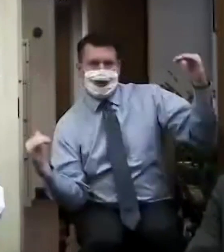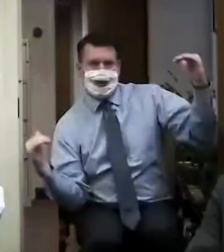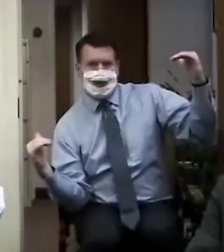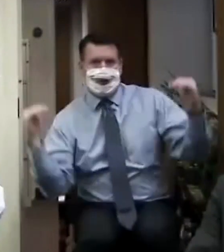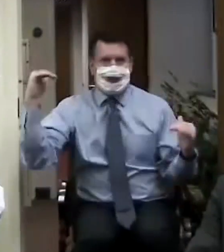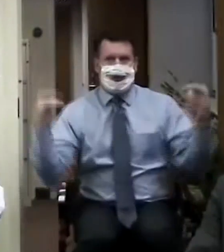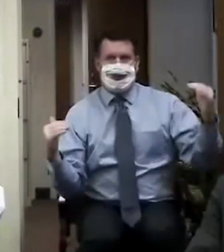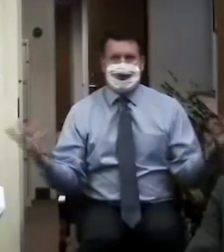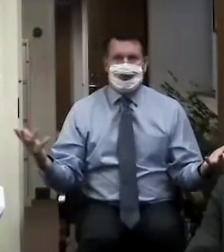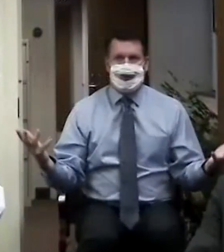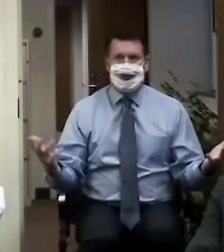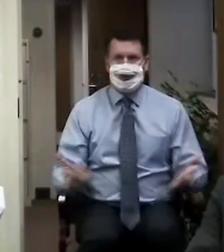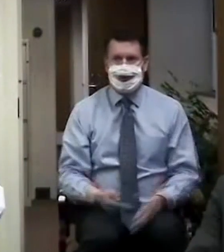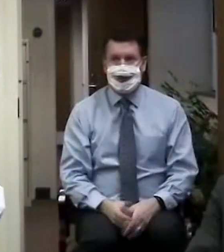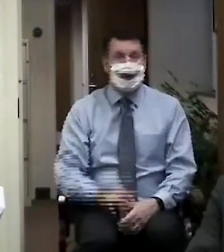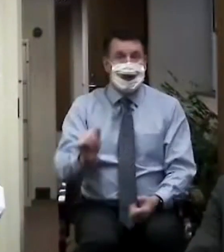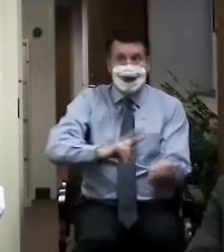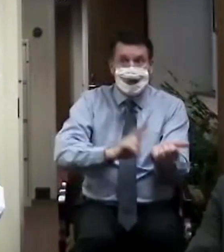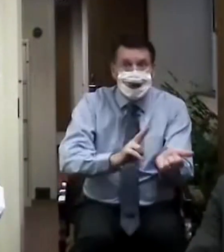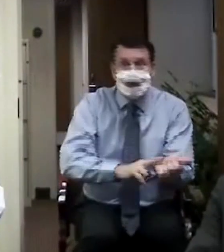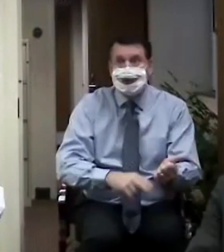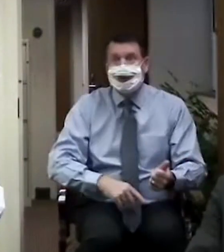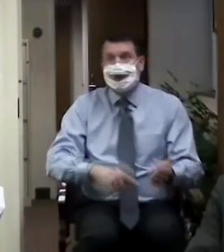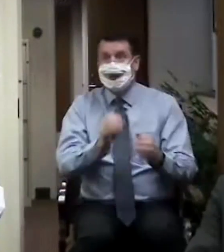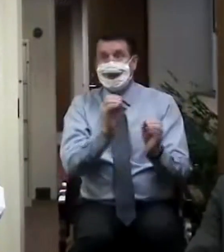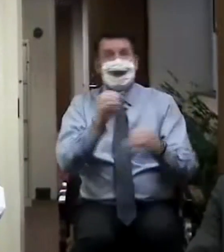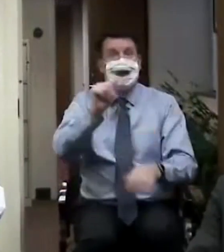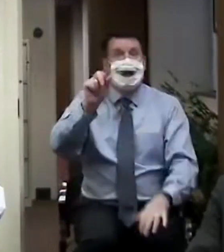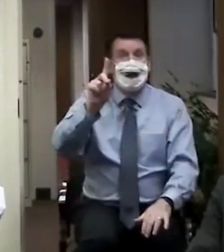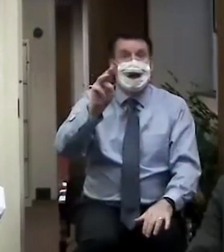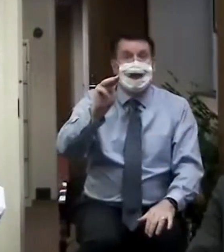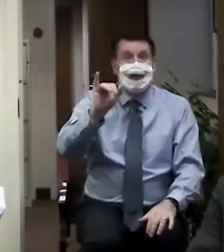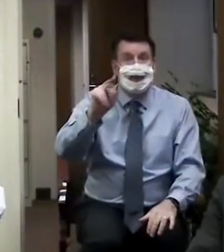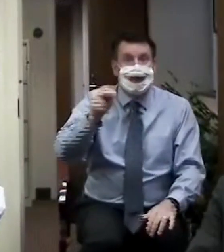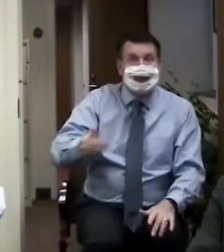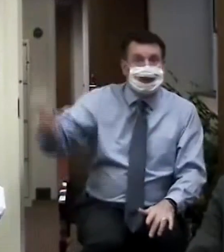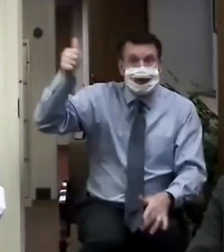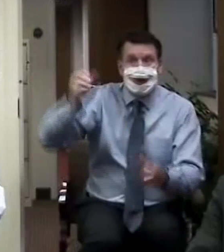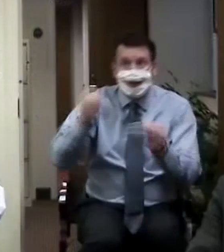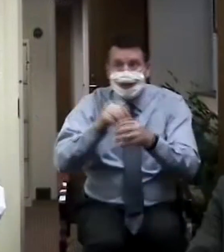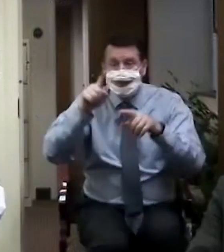really a wide swath of people in terms of who was furloughed.